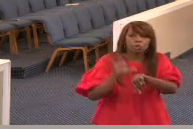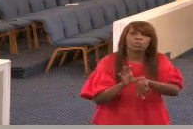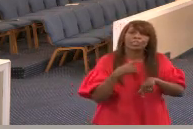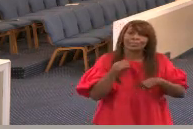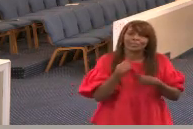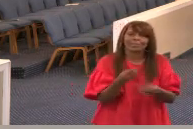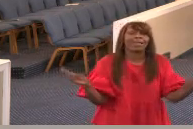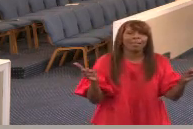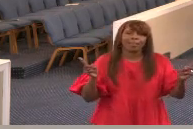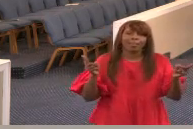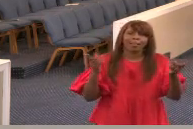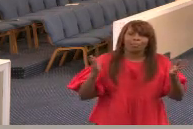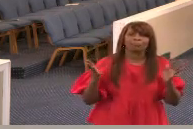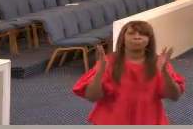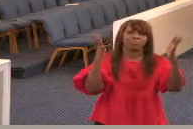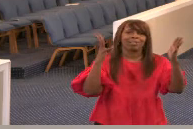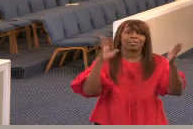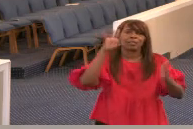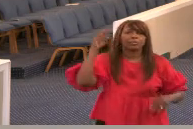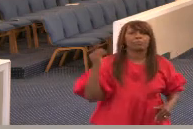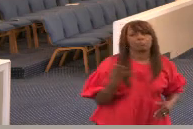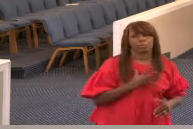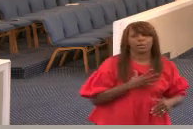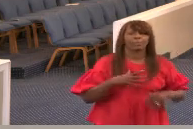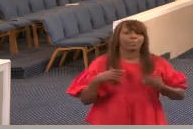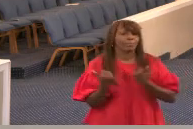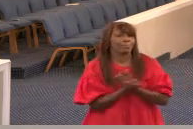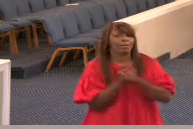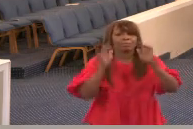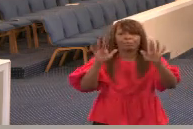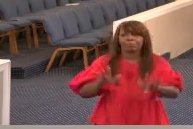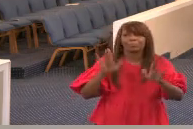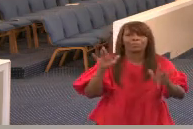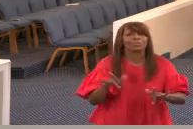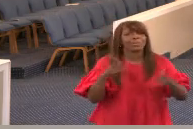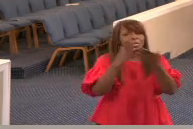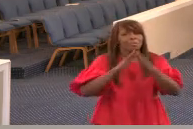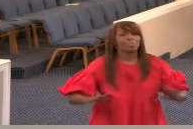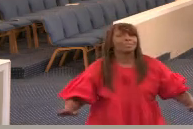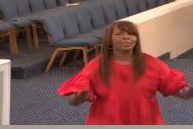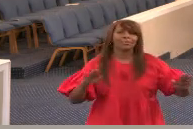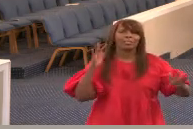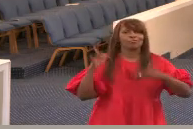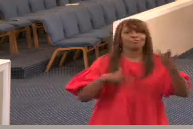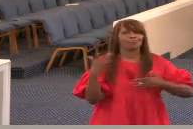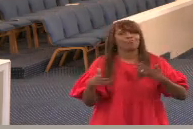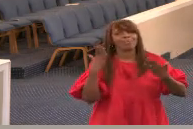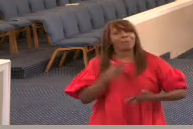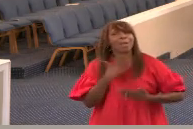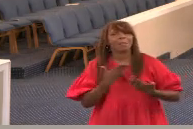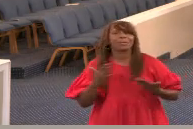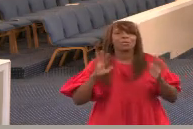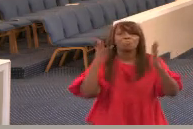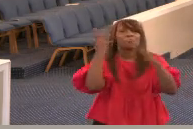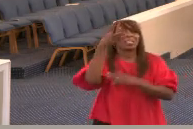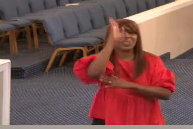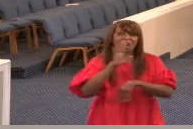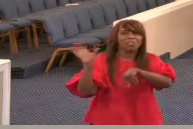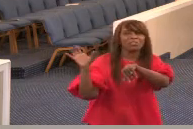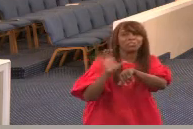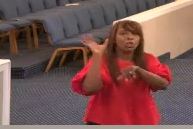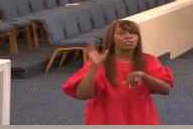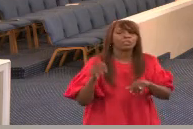and mercy, love and peace, joy and happiness. Praise God for the church. So somebody said, well, you